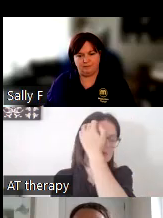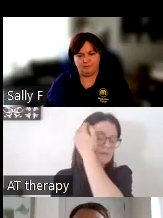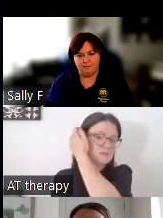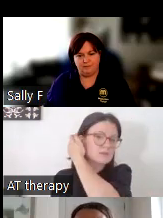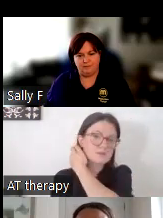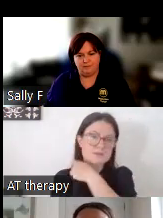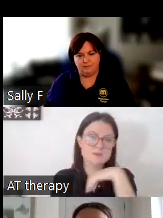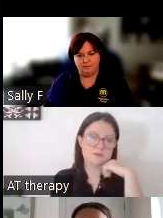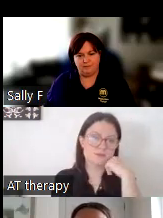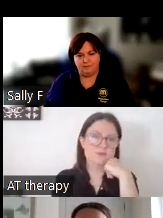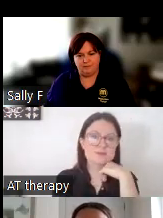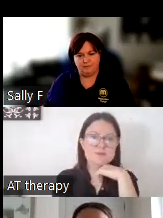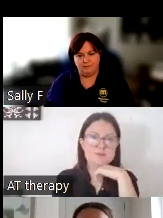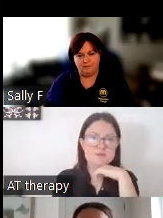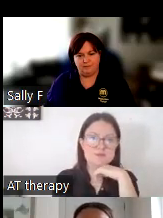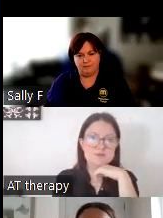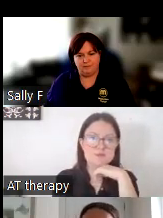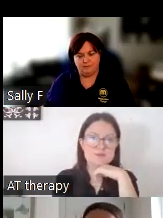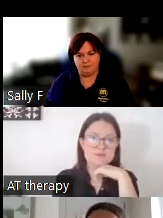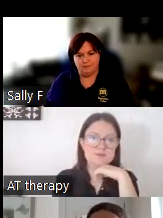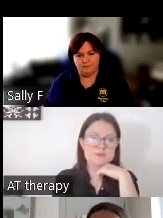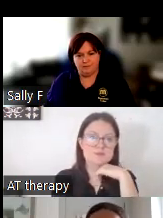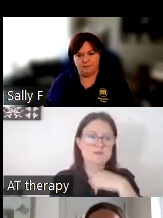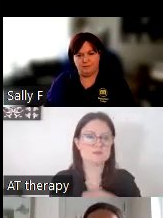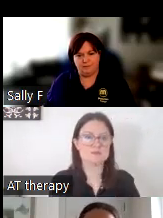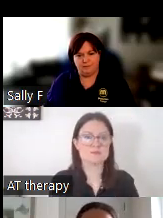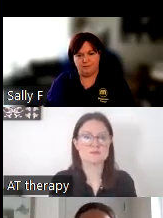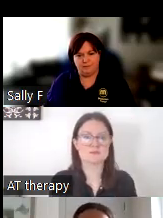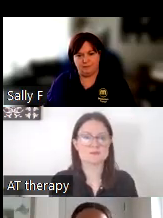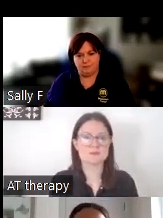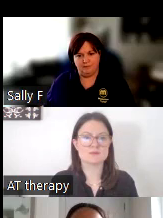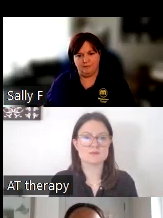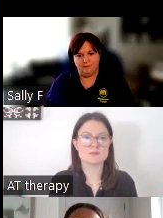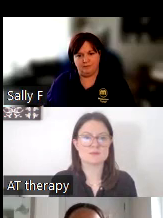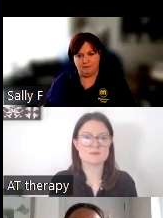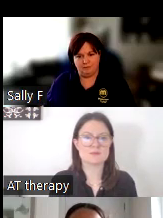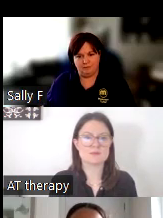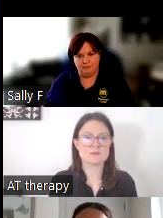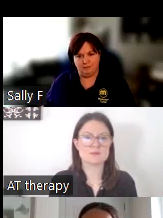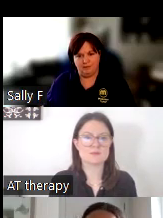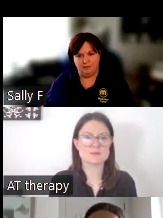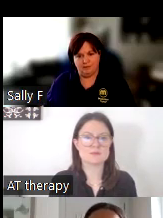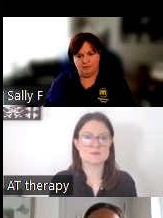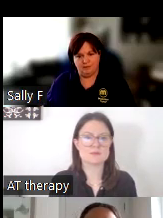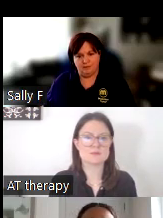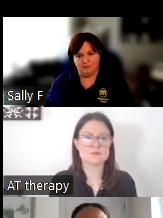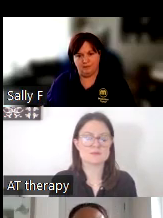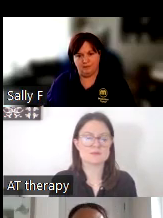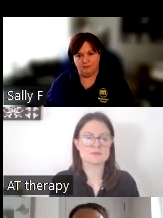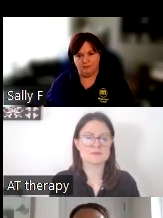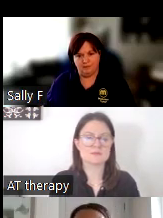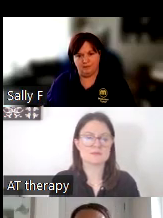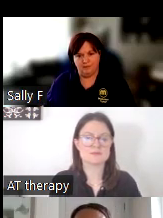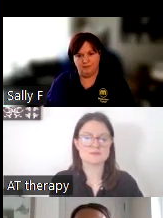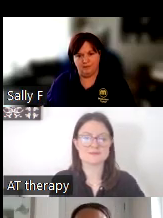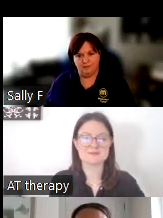way in which we do that is we introduce the concepts of who, where, when, what happened,